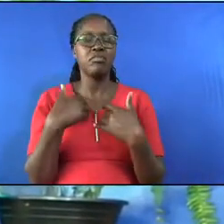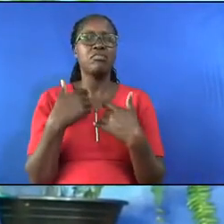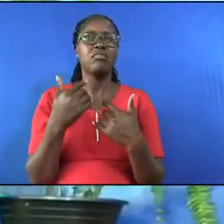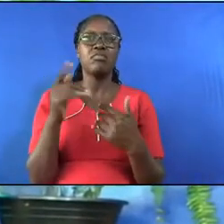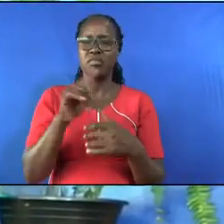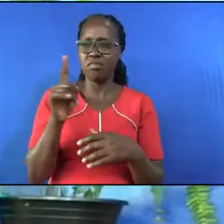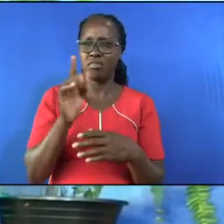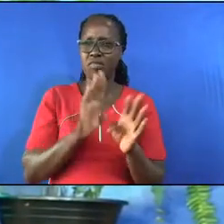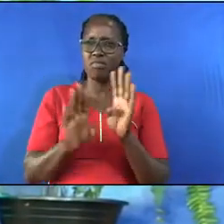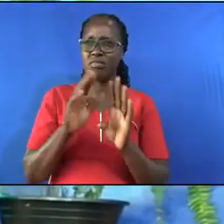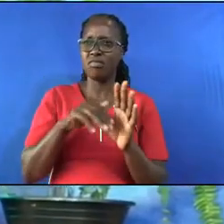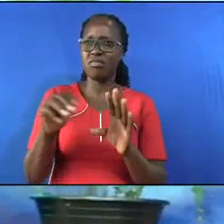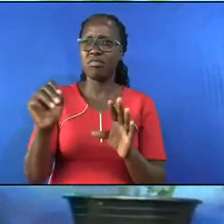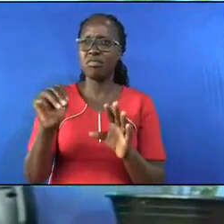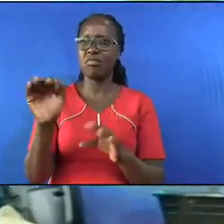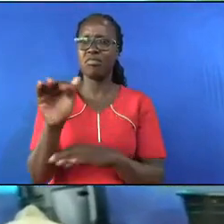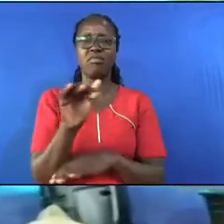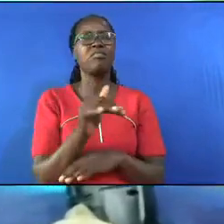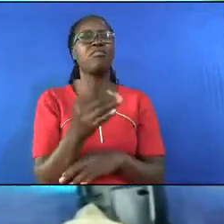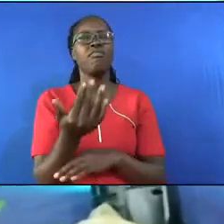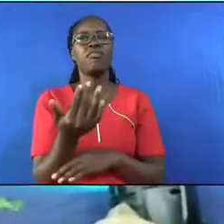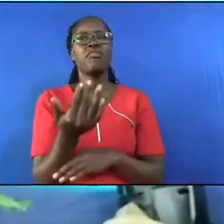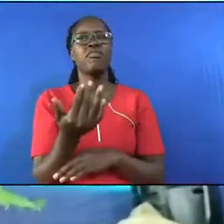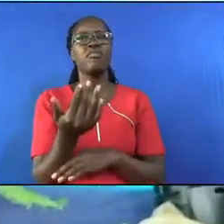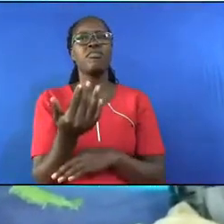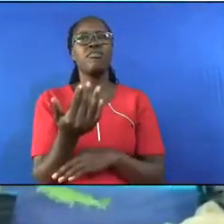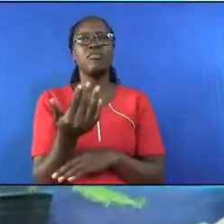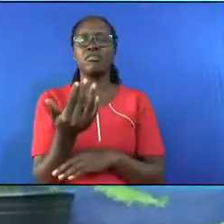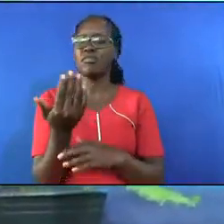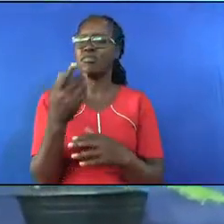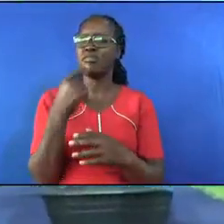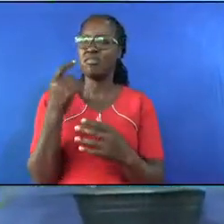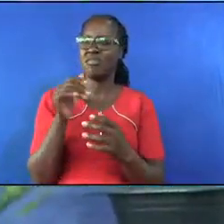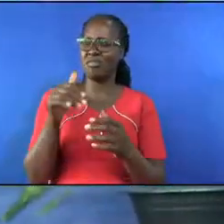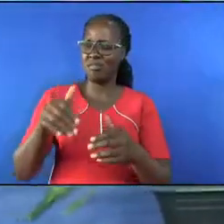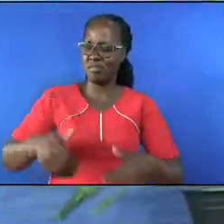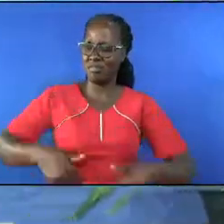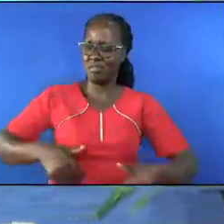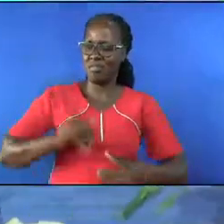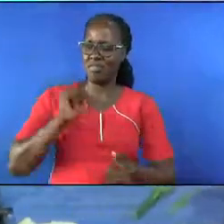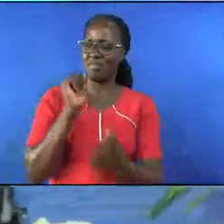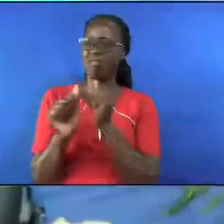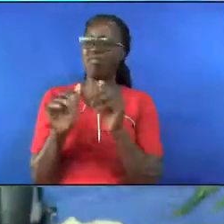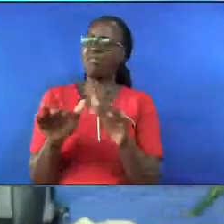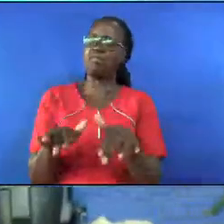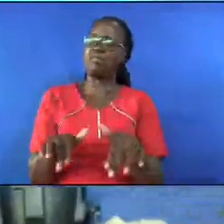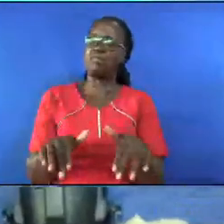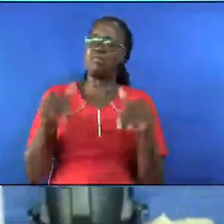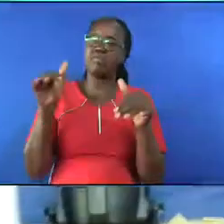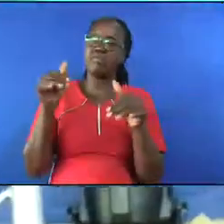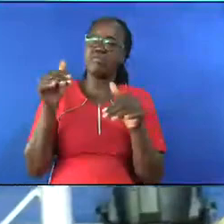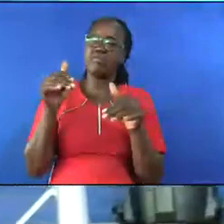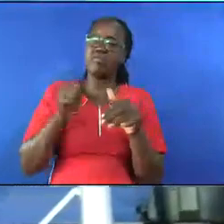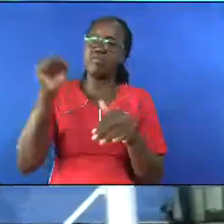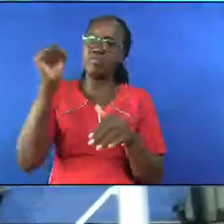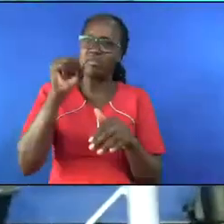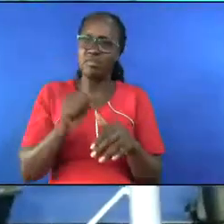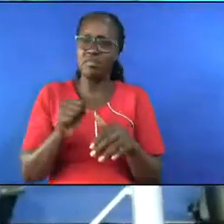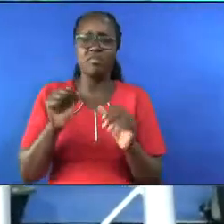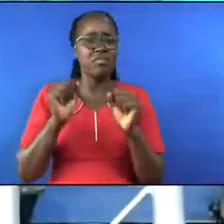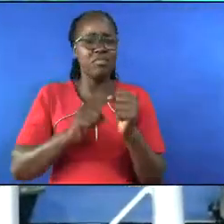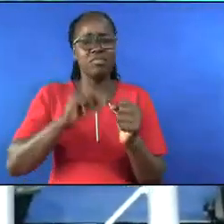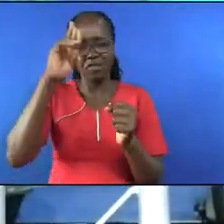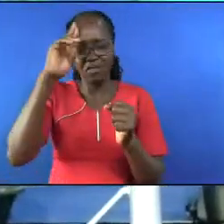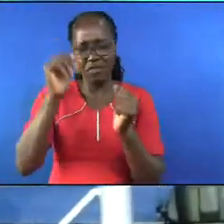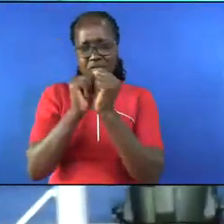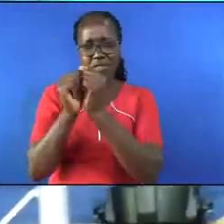them, urging as an excuse. They're too young to be punished. Wait till they become older and can be reasoned with.